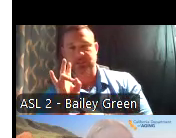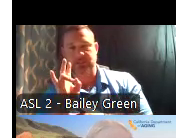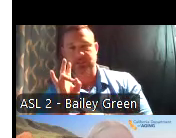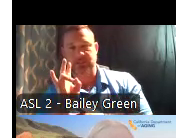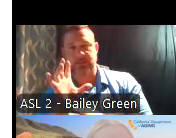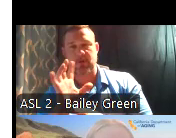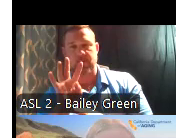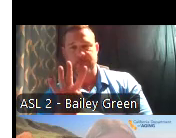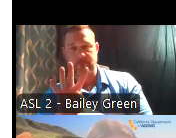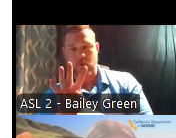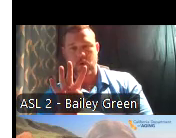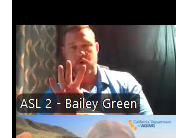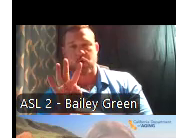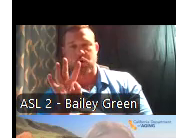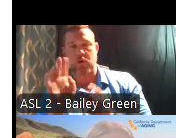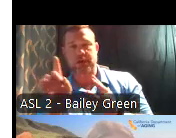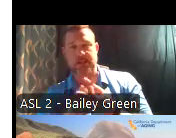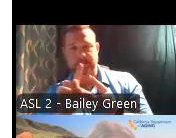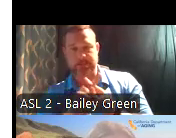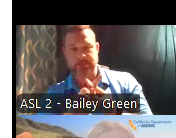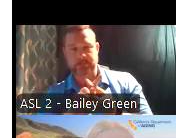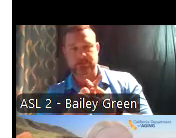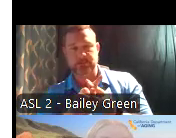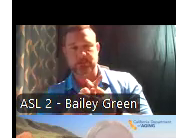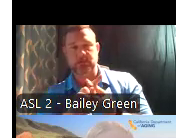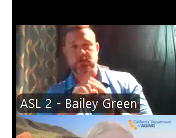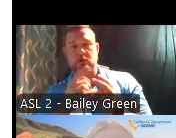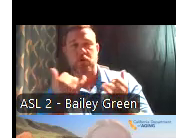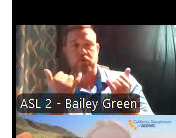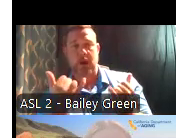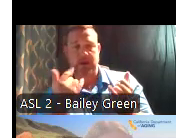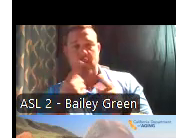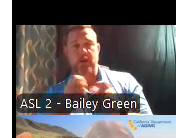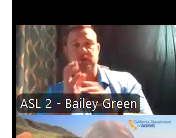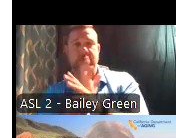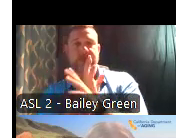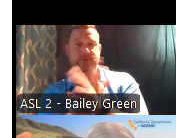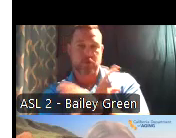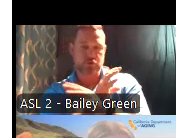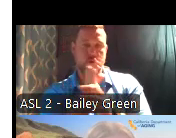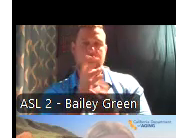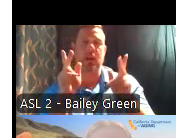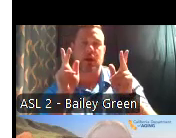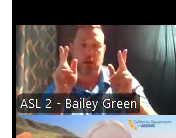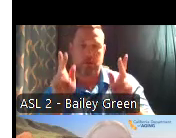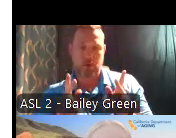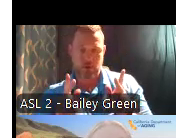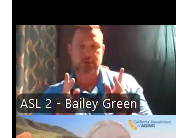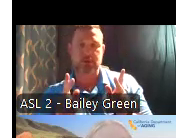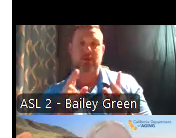704 people attending this event. Right now, because it's virtual as well as in person, we have, of